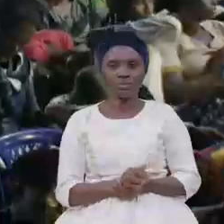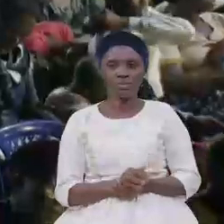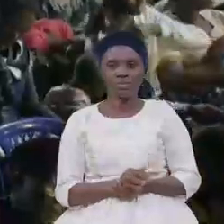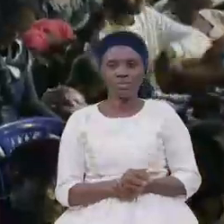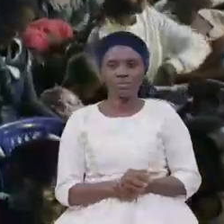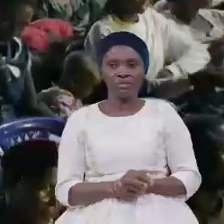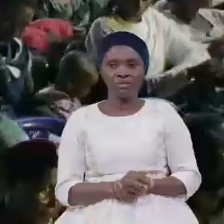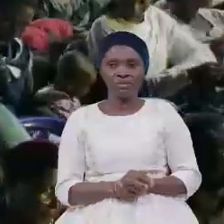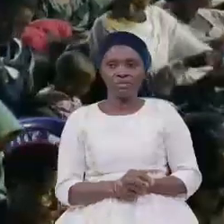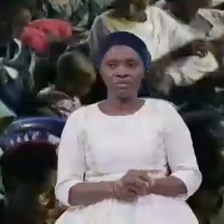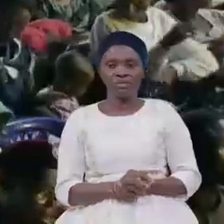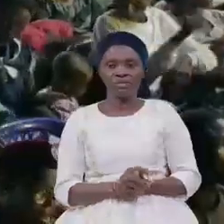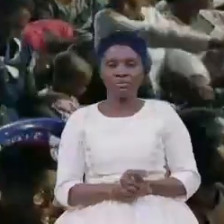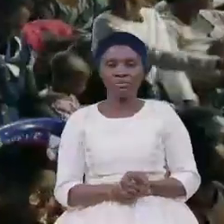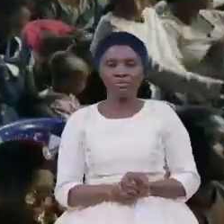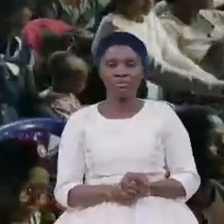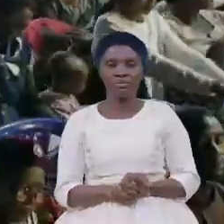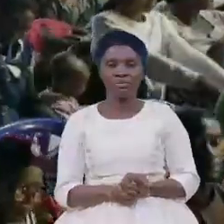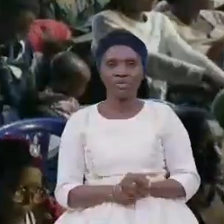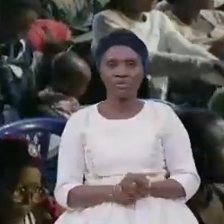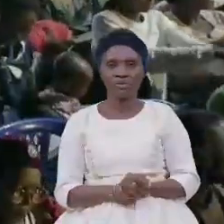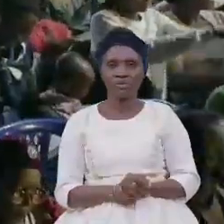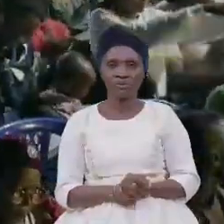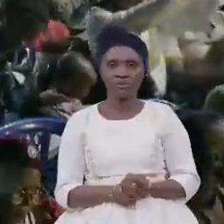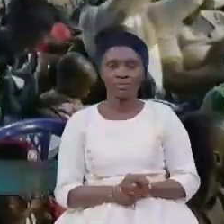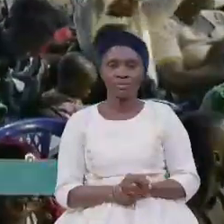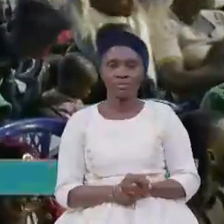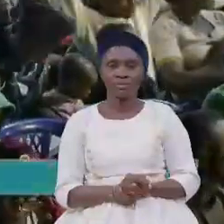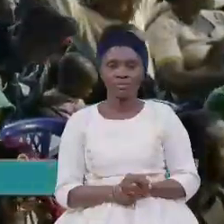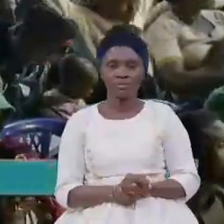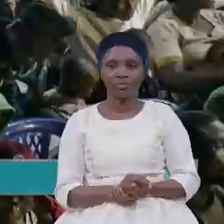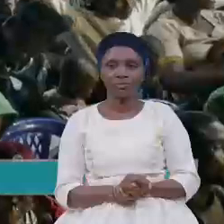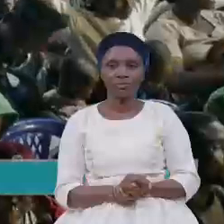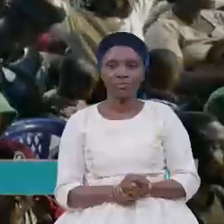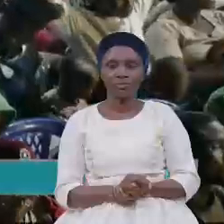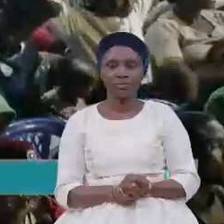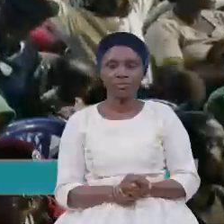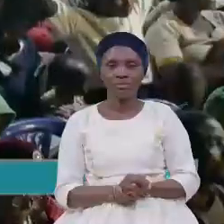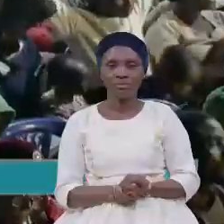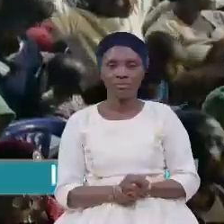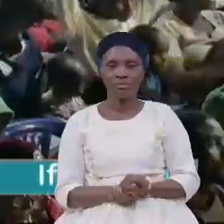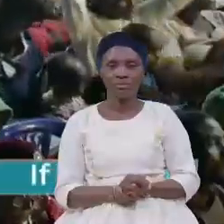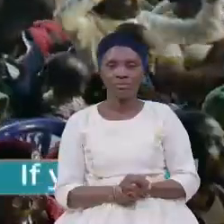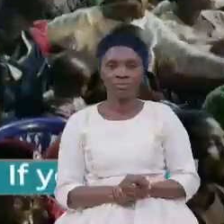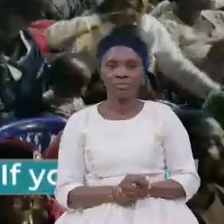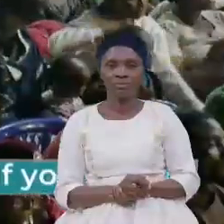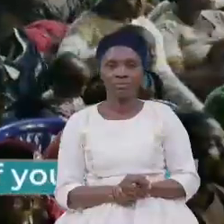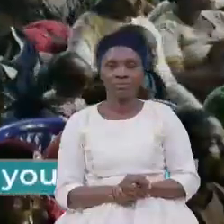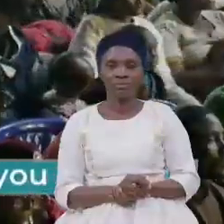Amen. So counselors, position yourself right now. Do that quickly.